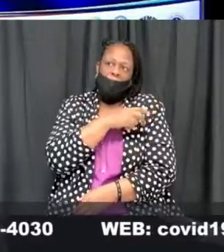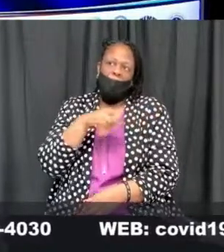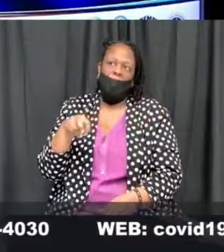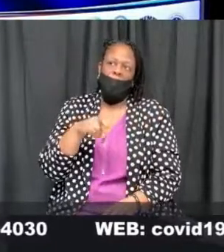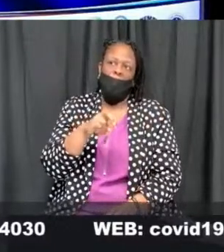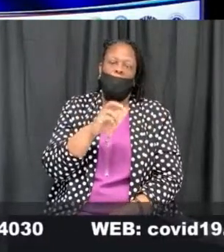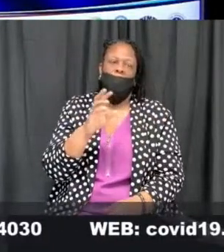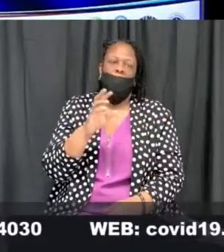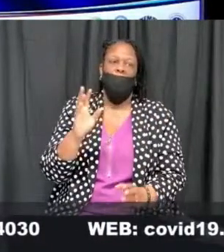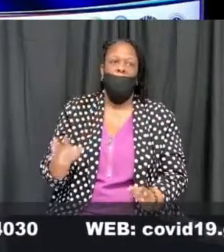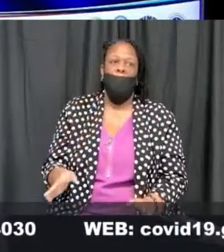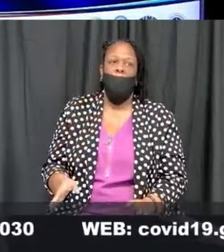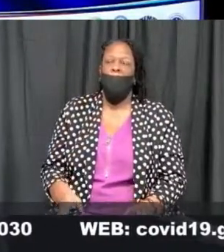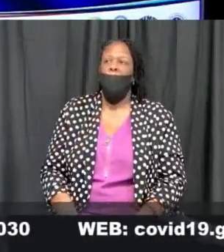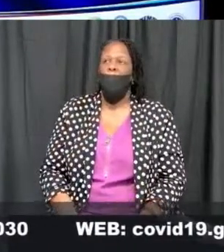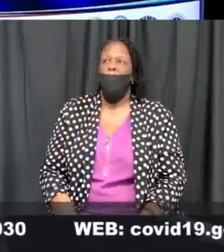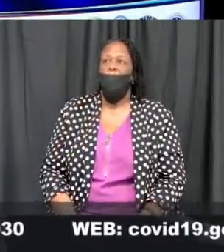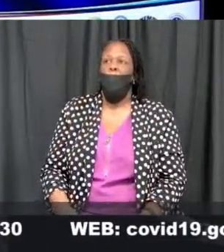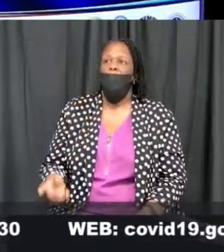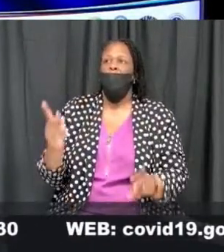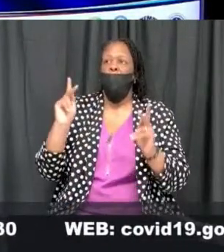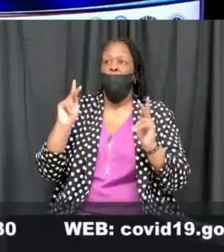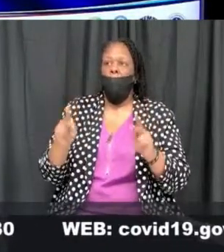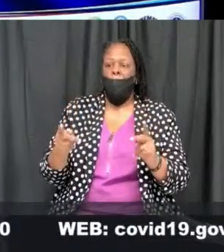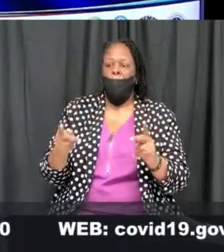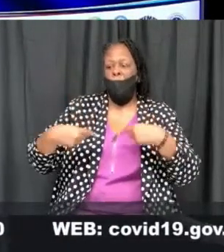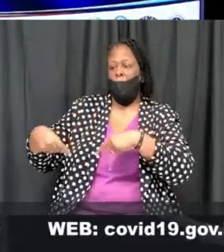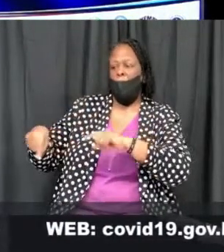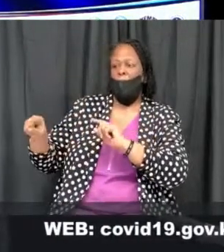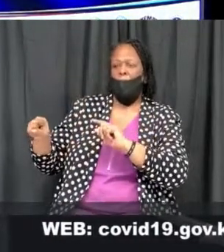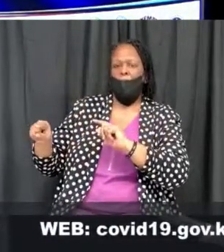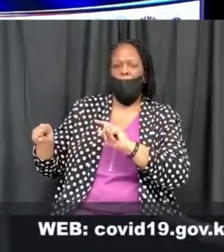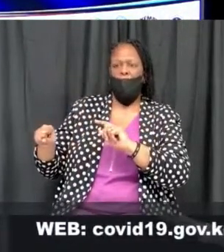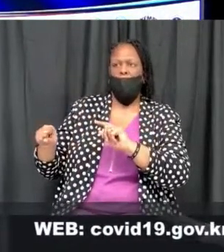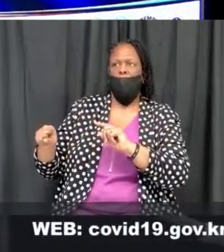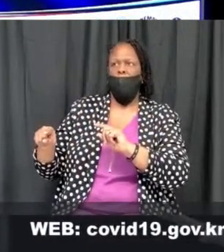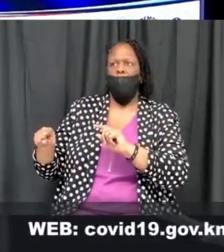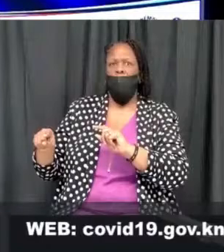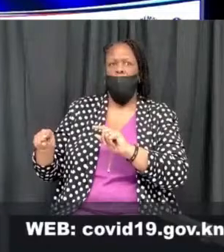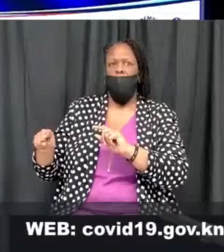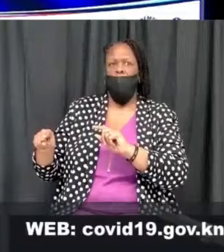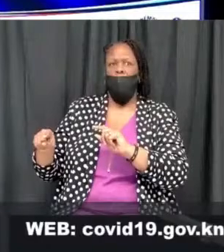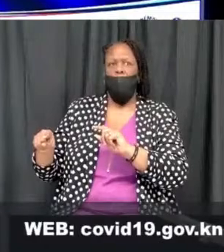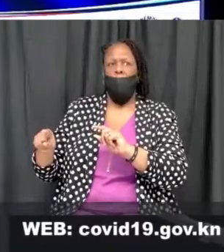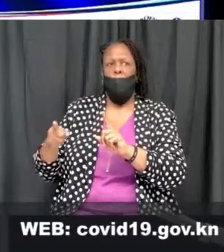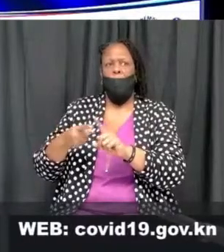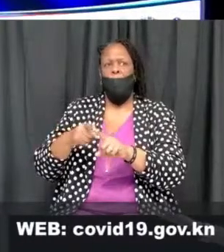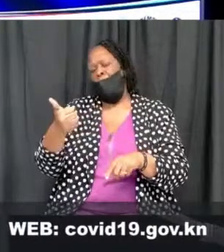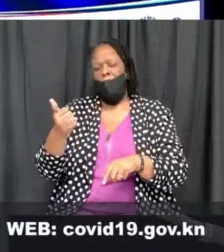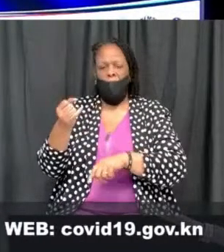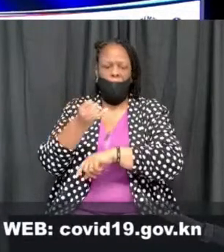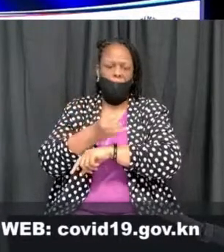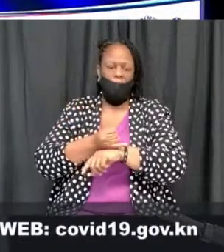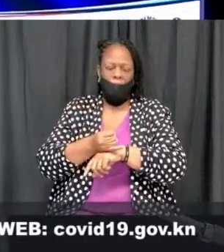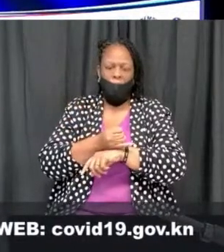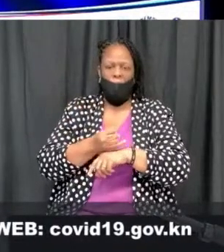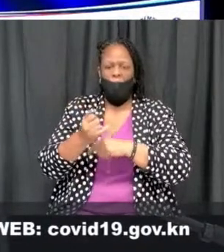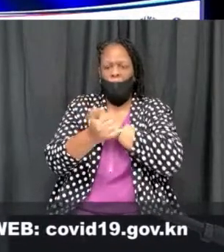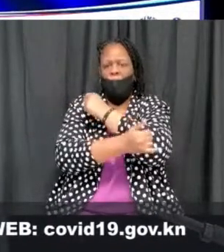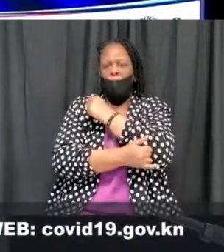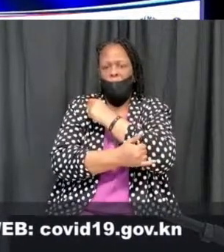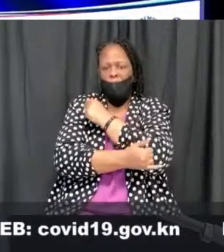leaving their borders and going to other countries in order to take the vaccine.